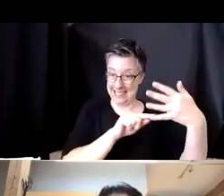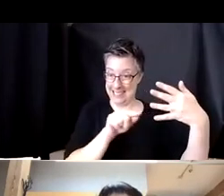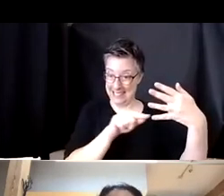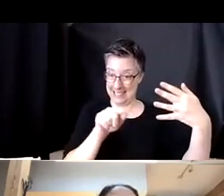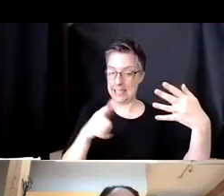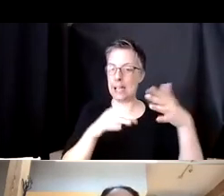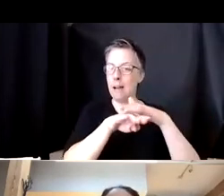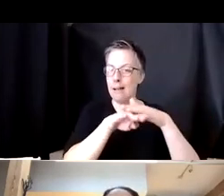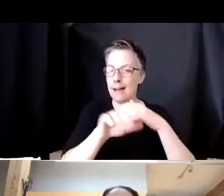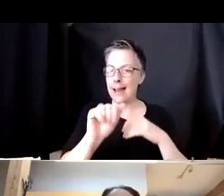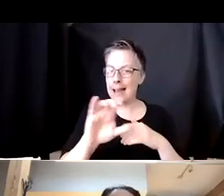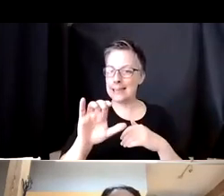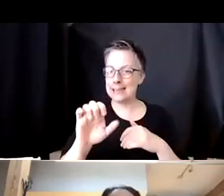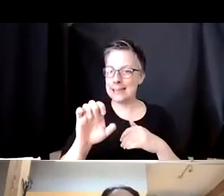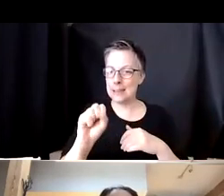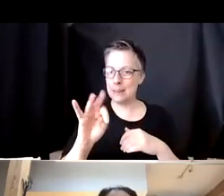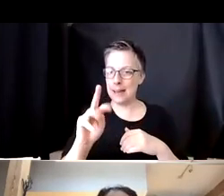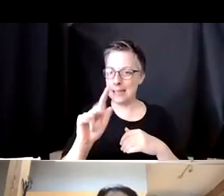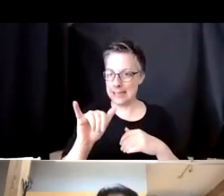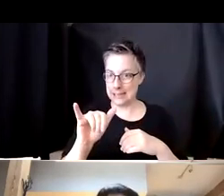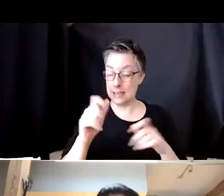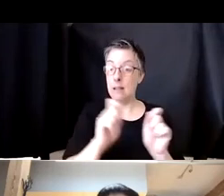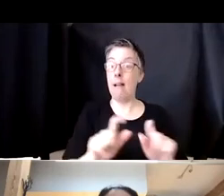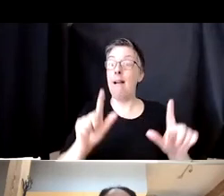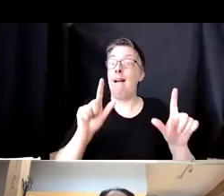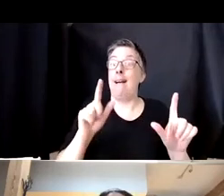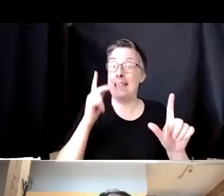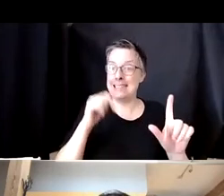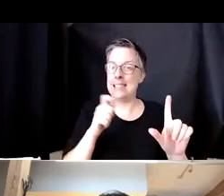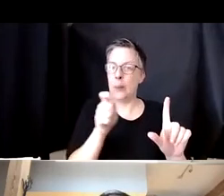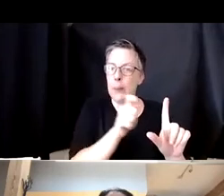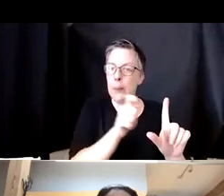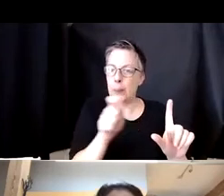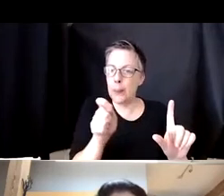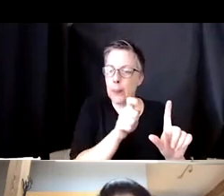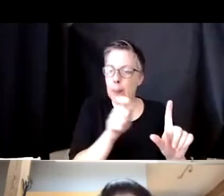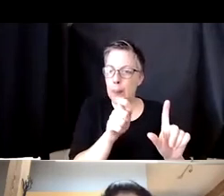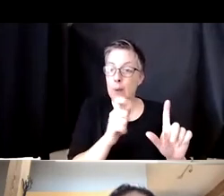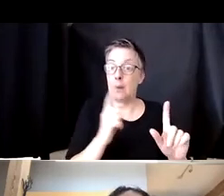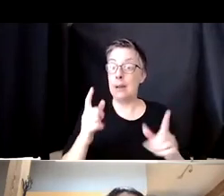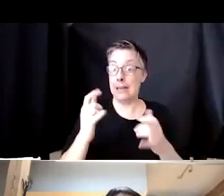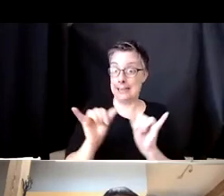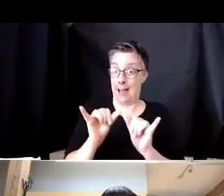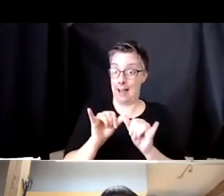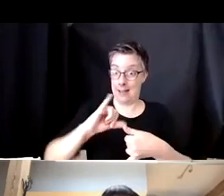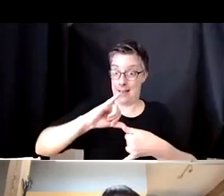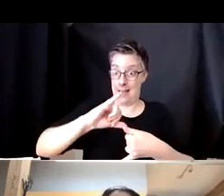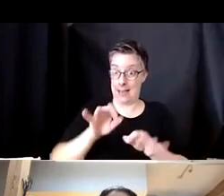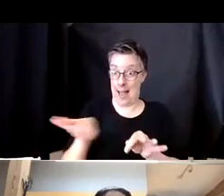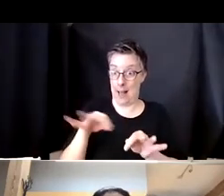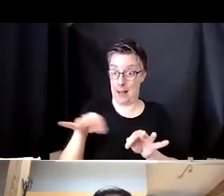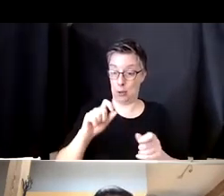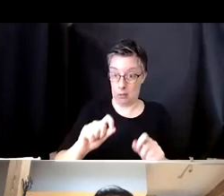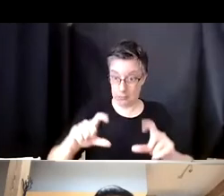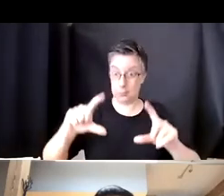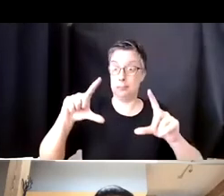Accessibility. Once you're in that window, you will see a slider that will enlarge and decrease the size of your captions to